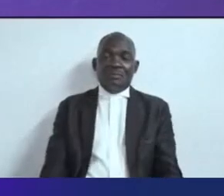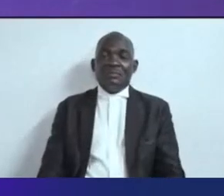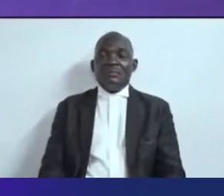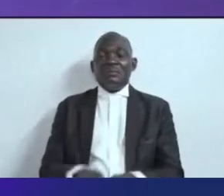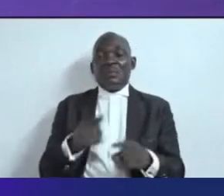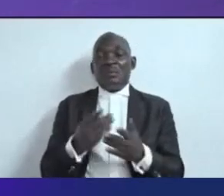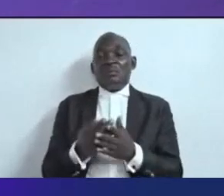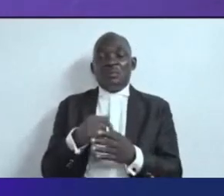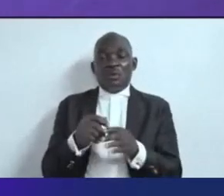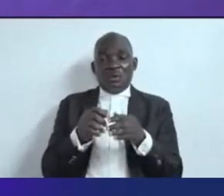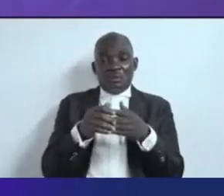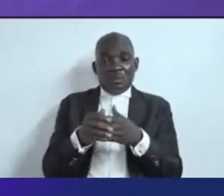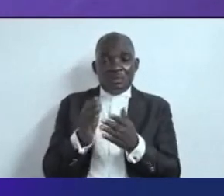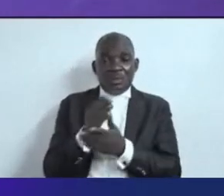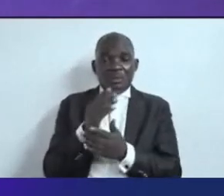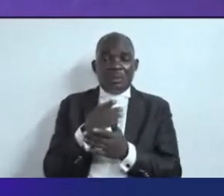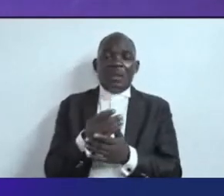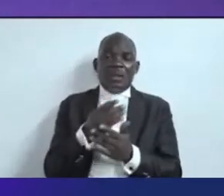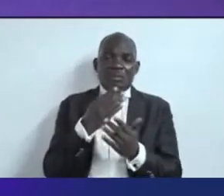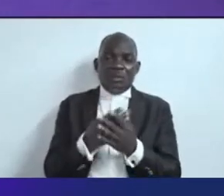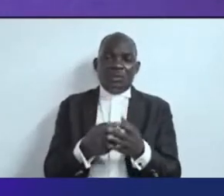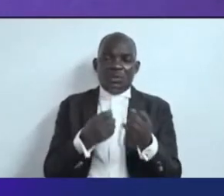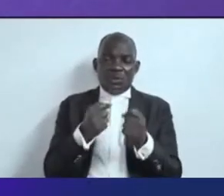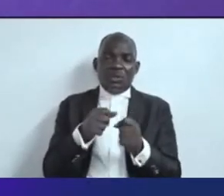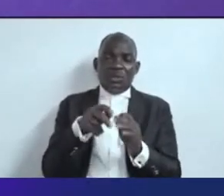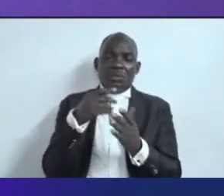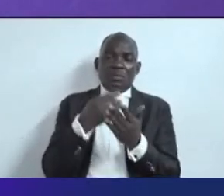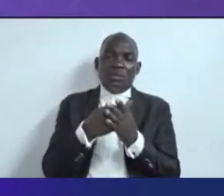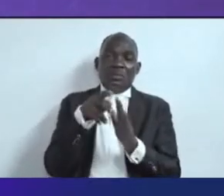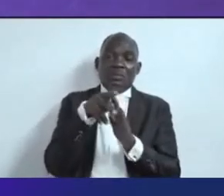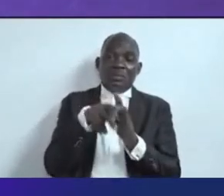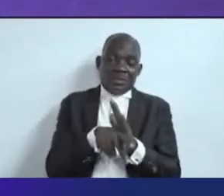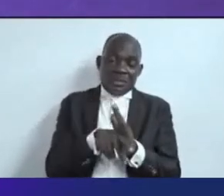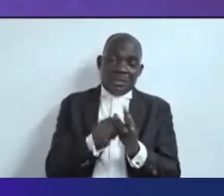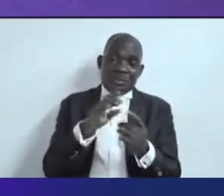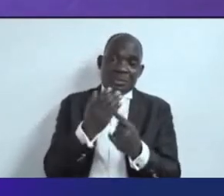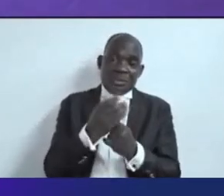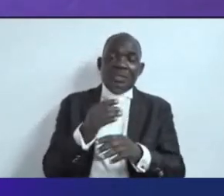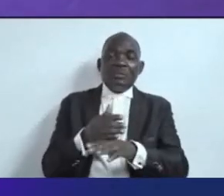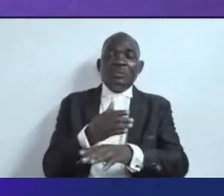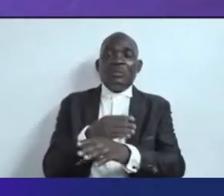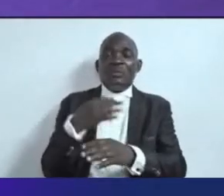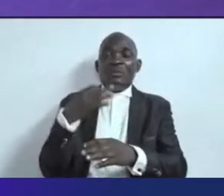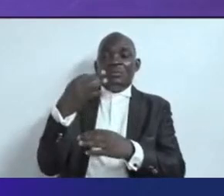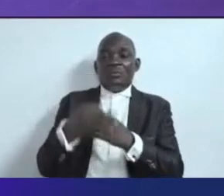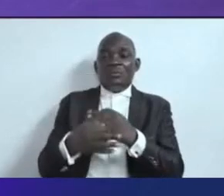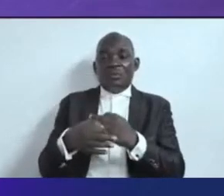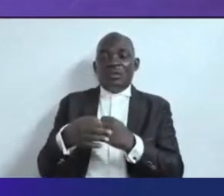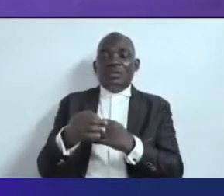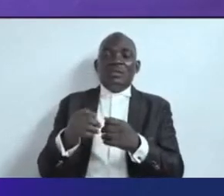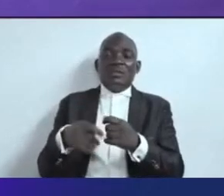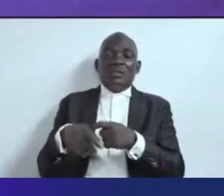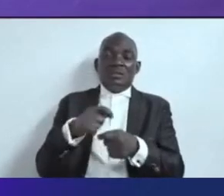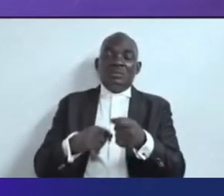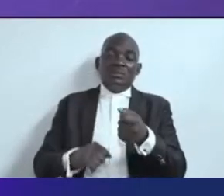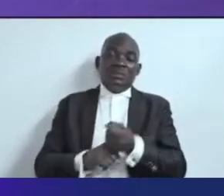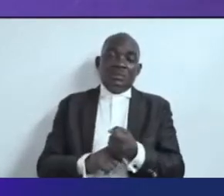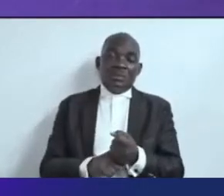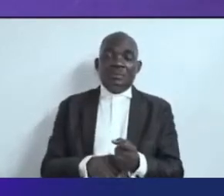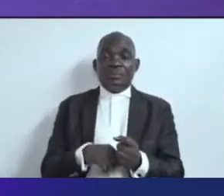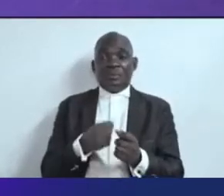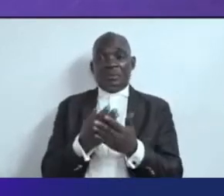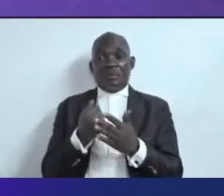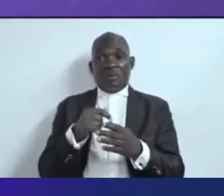was mainly driven by the still tight monetary policy stance and improved forex liquidity support. From